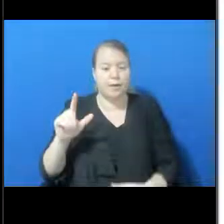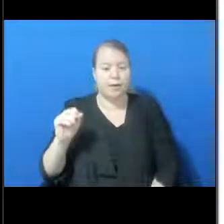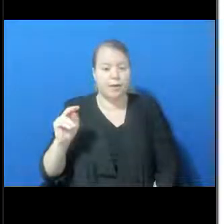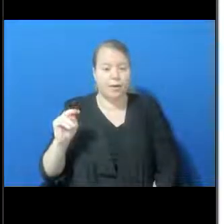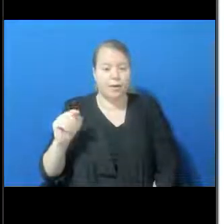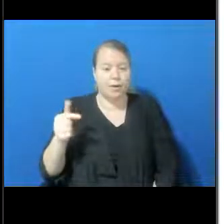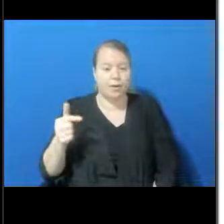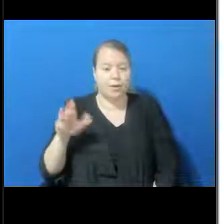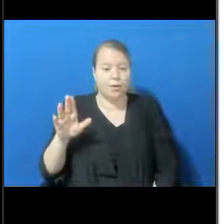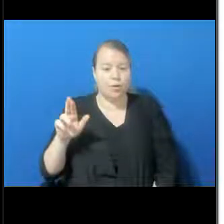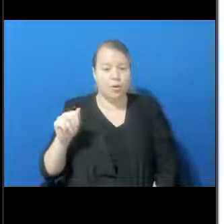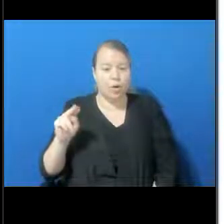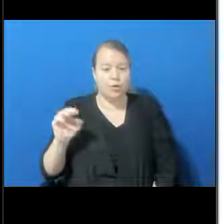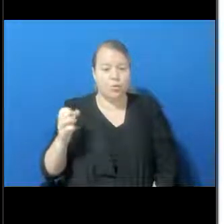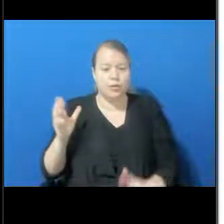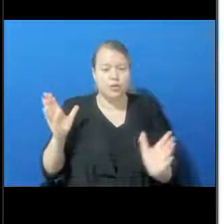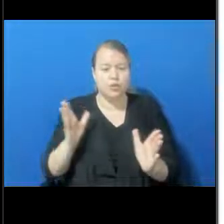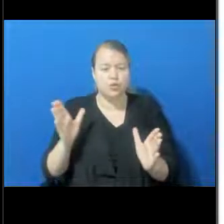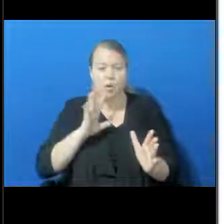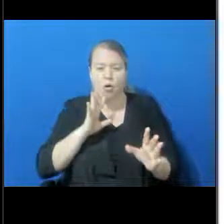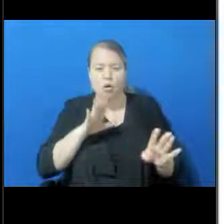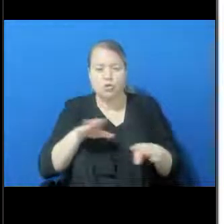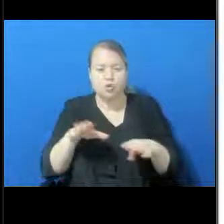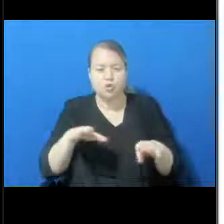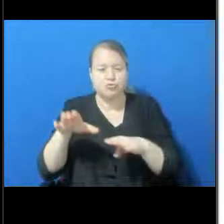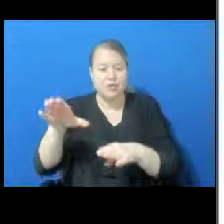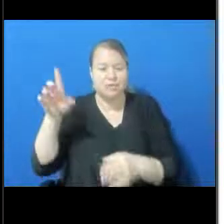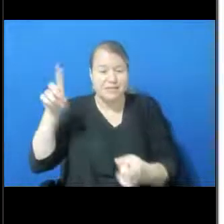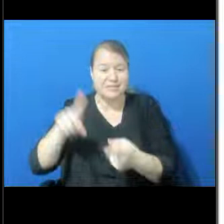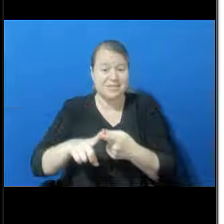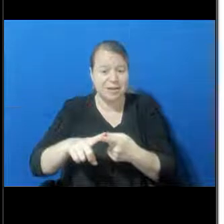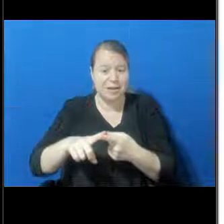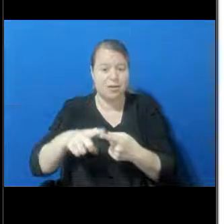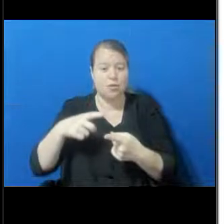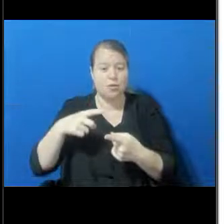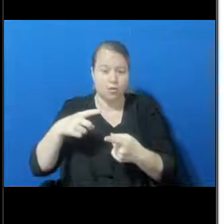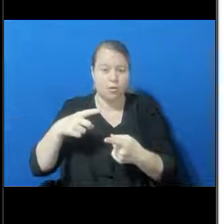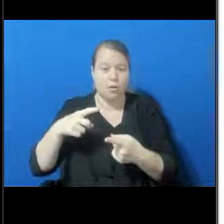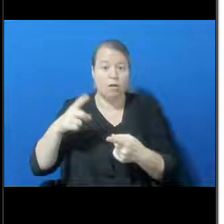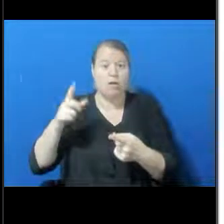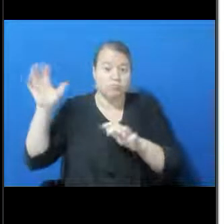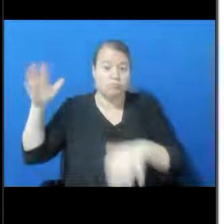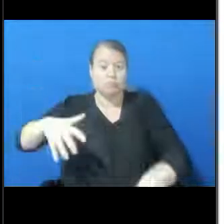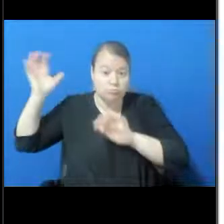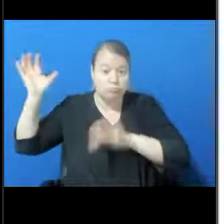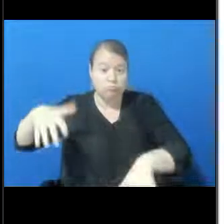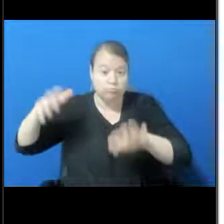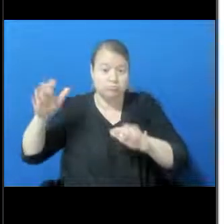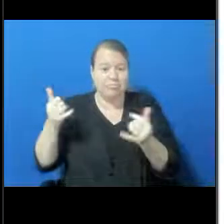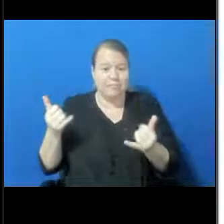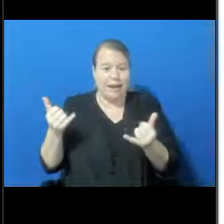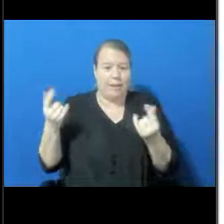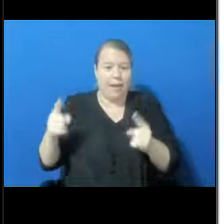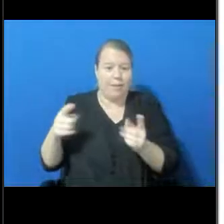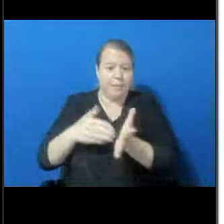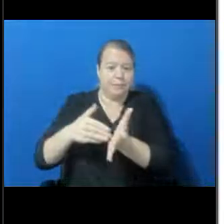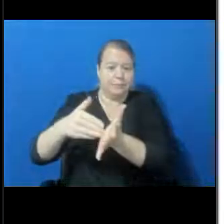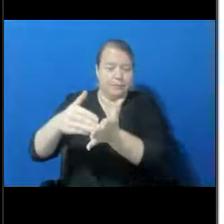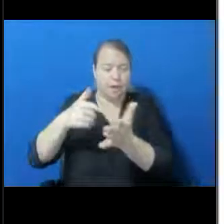stream unless and until we have the moderate to large rain events, which are coming more frequently. I hope stormwater